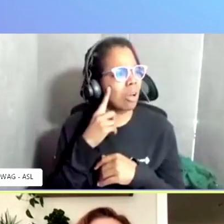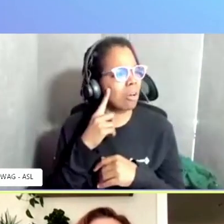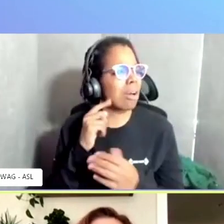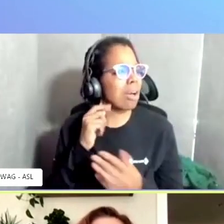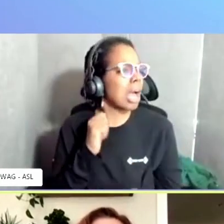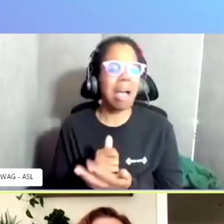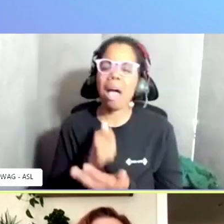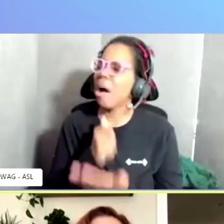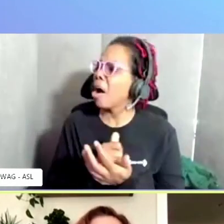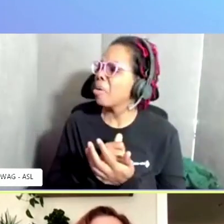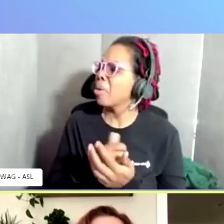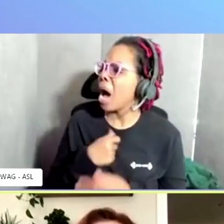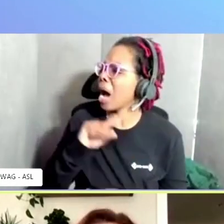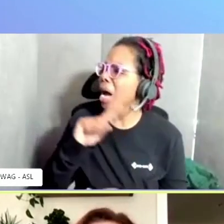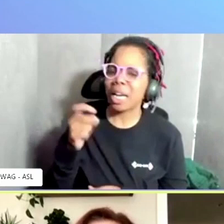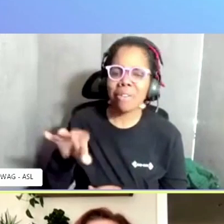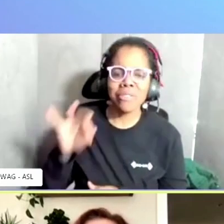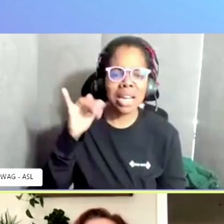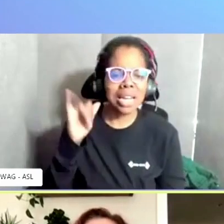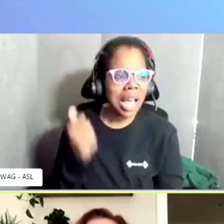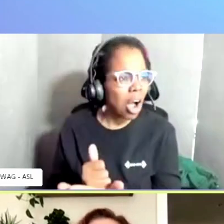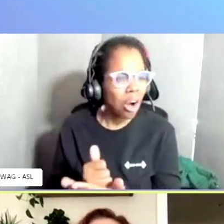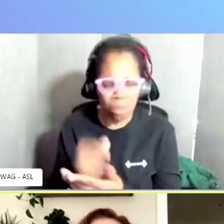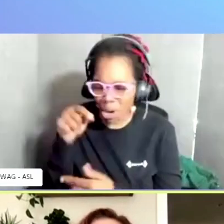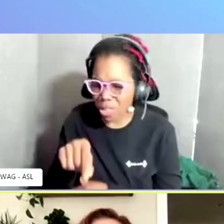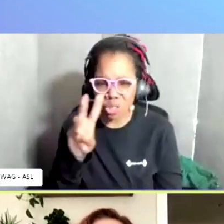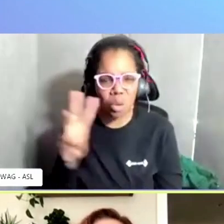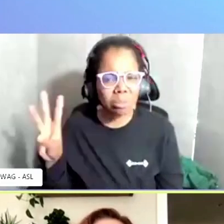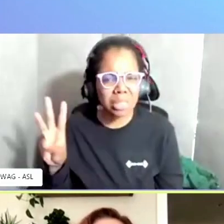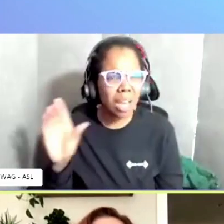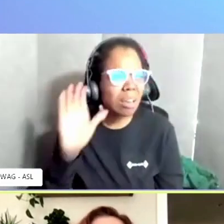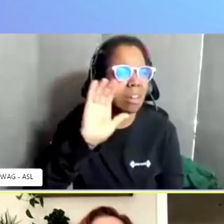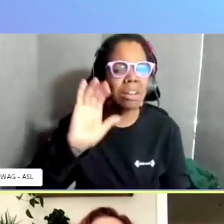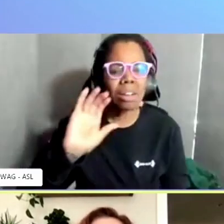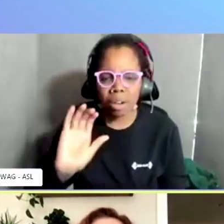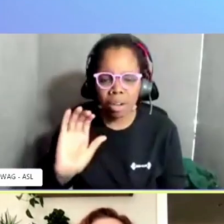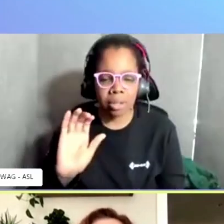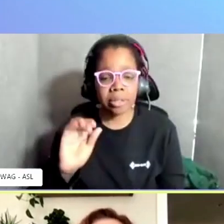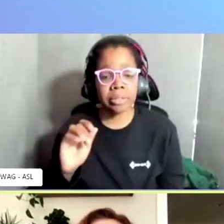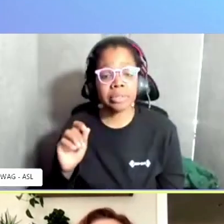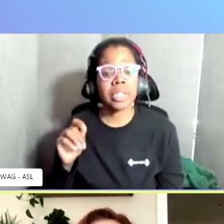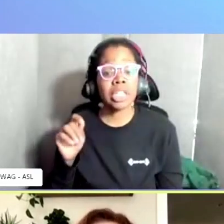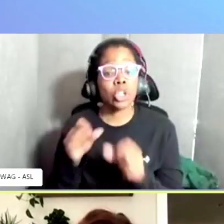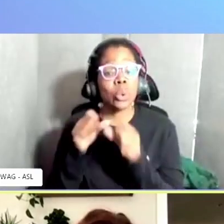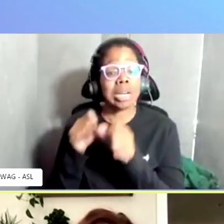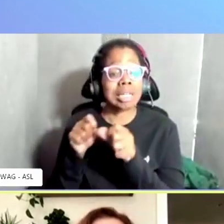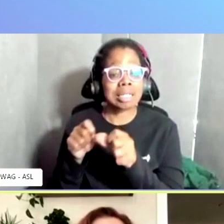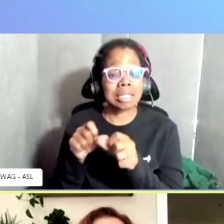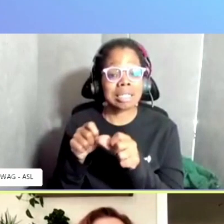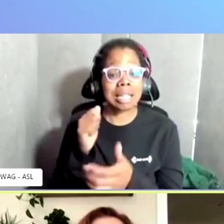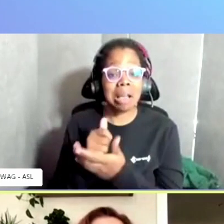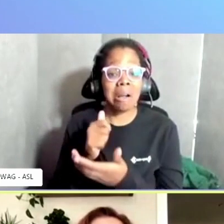"Help, I can't find help" on this website? Well, the purpose of consistent help is to make